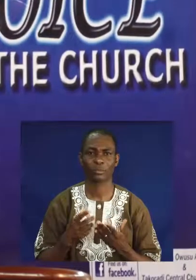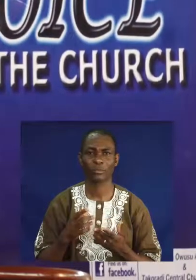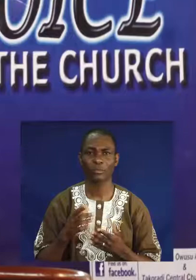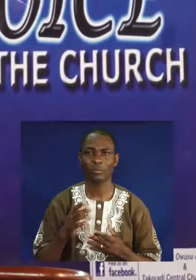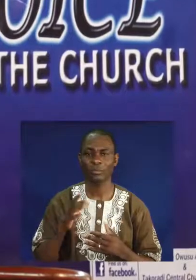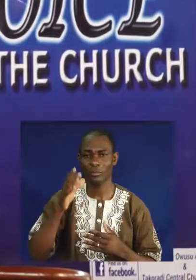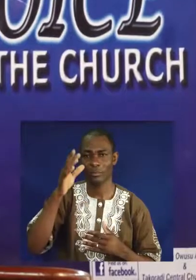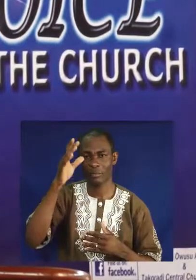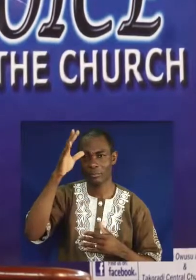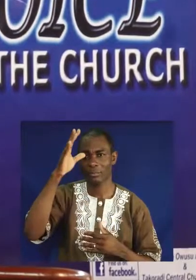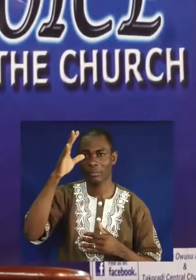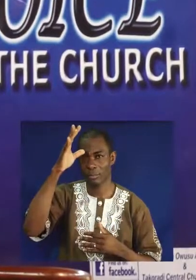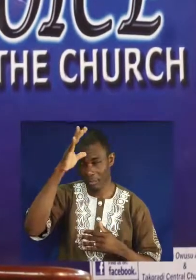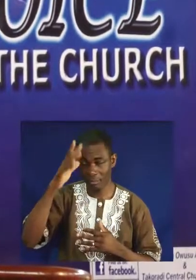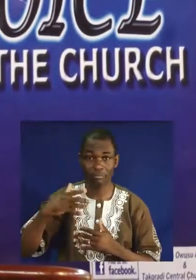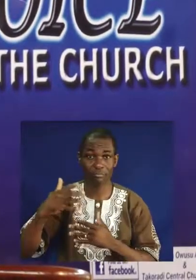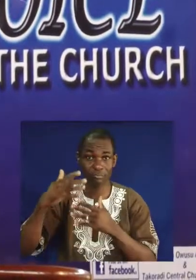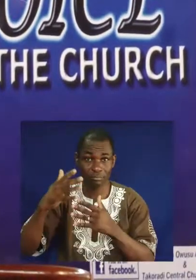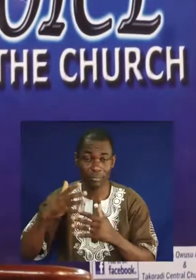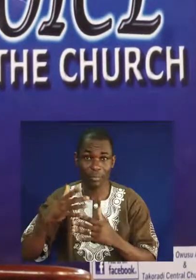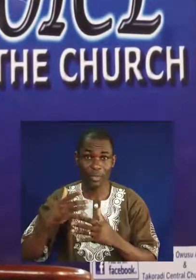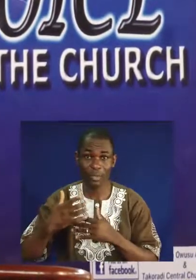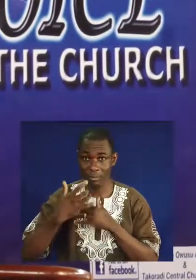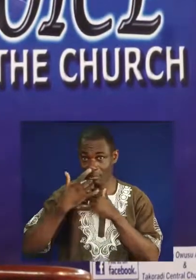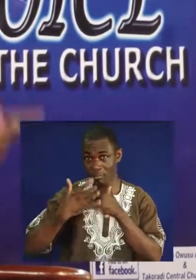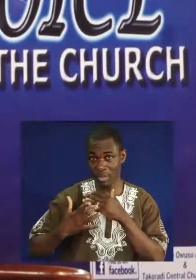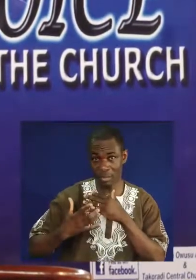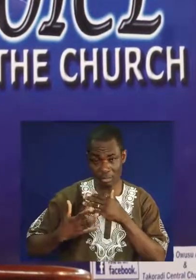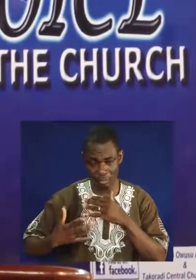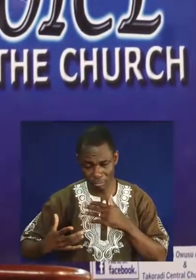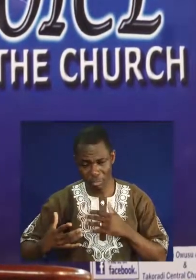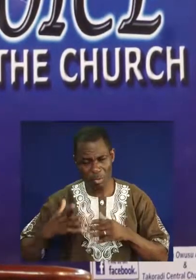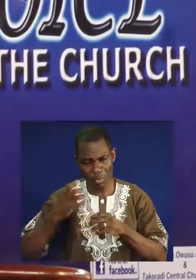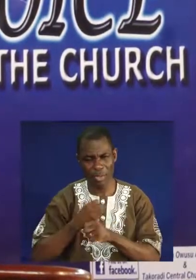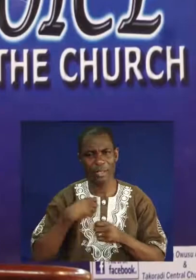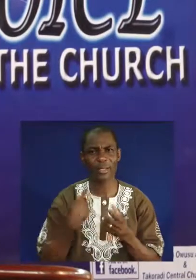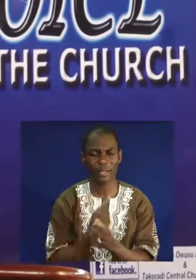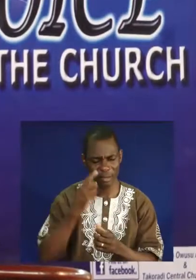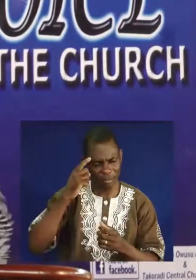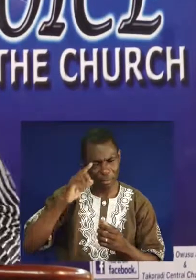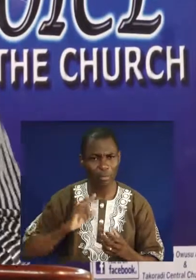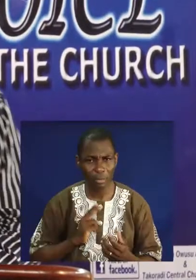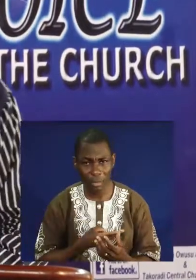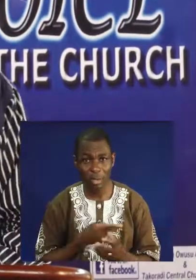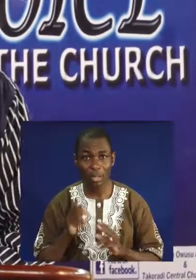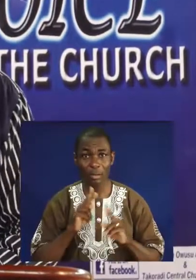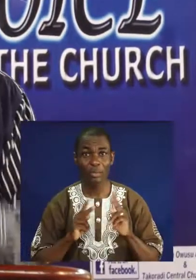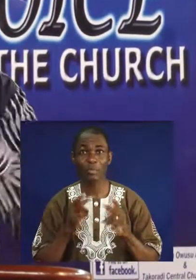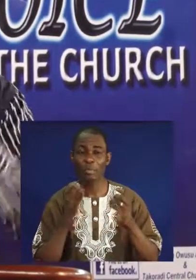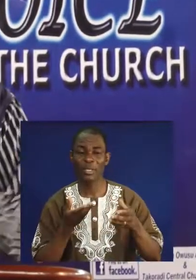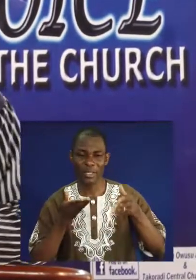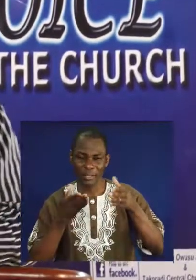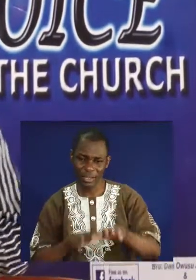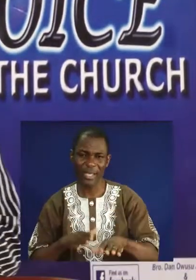an anonym eshia guye, a dinya do to ho, a mayang. And conform a bray, a woo,